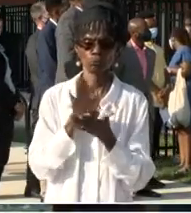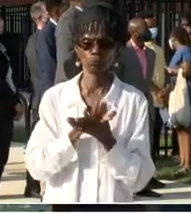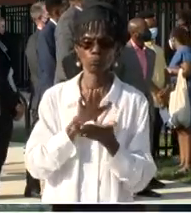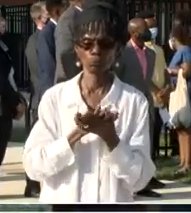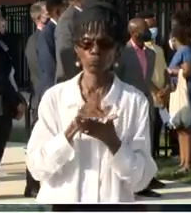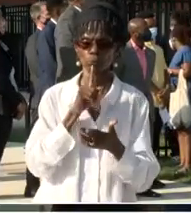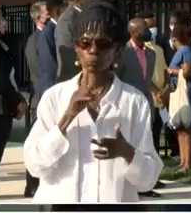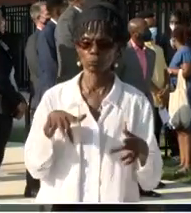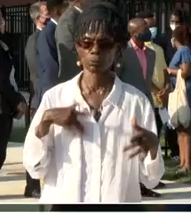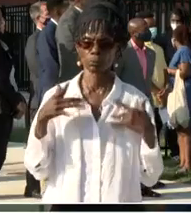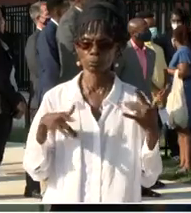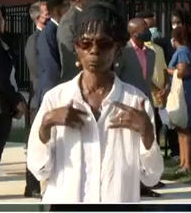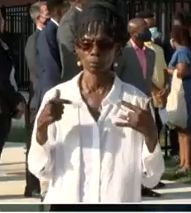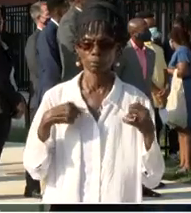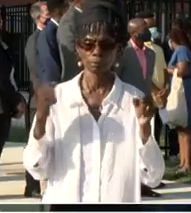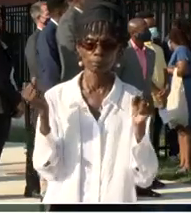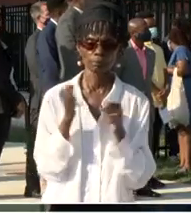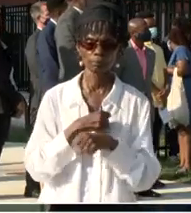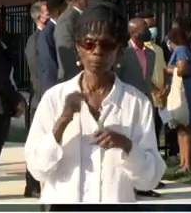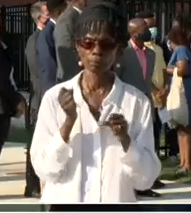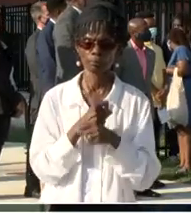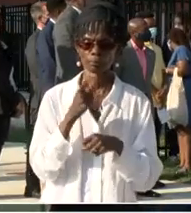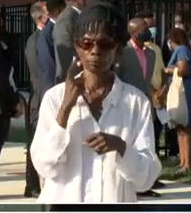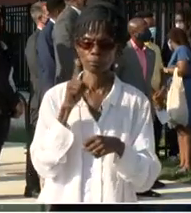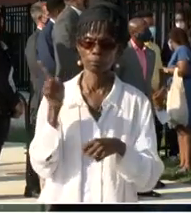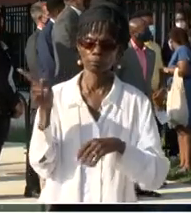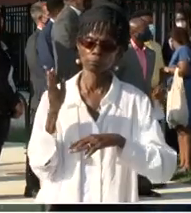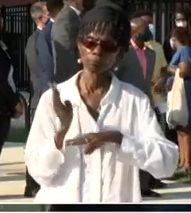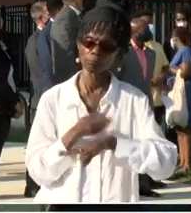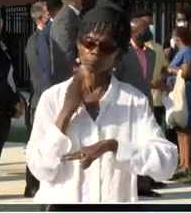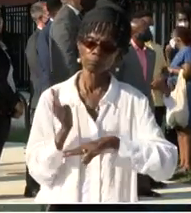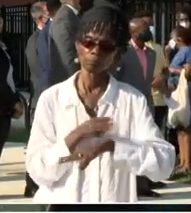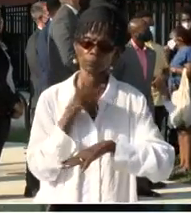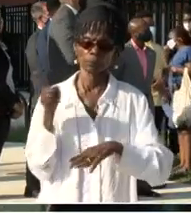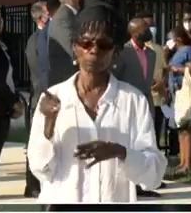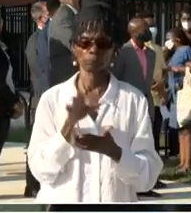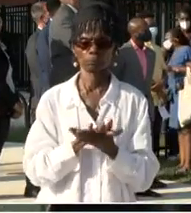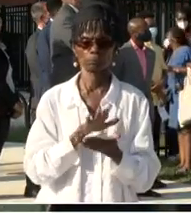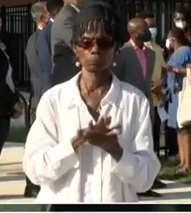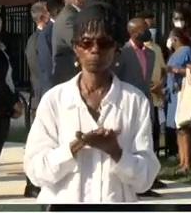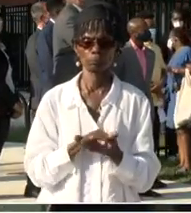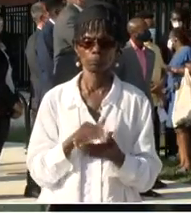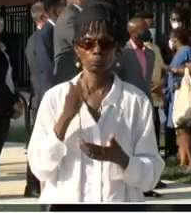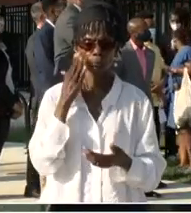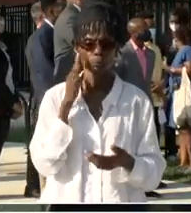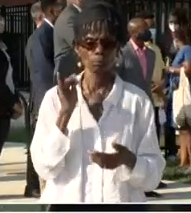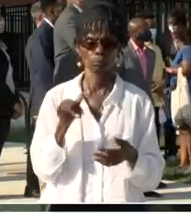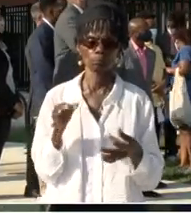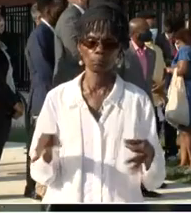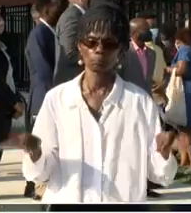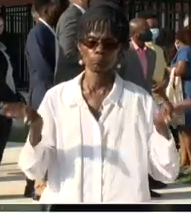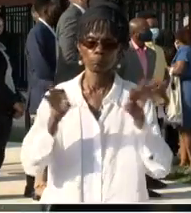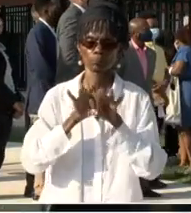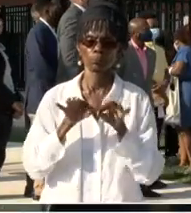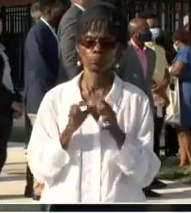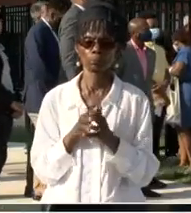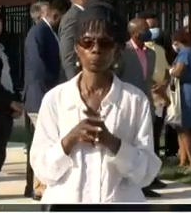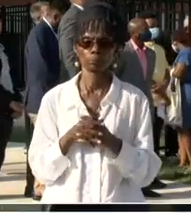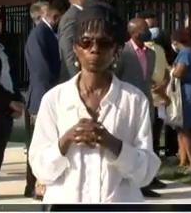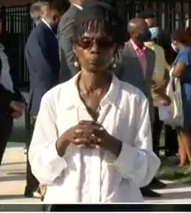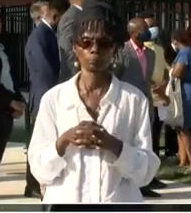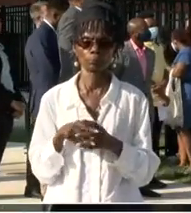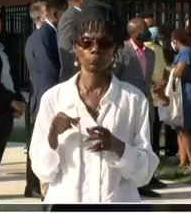fought hard to get Elliott Hine's modernization to be completed because we knew how important it was. I've given tours and walked